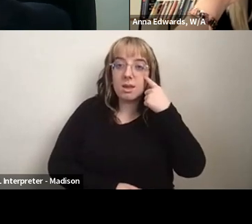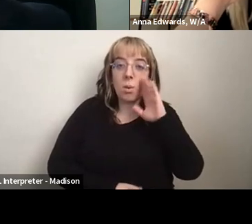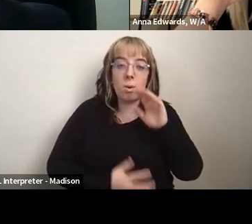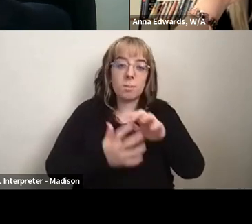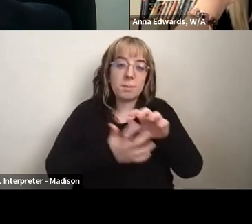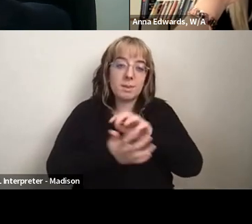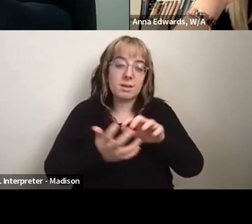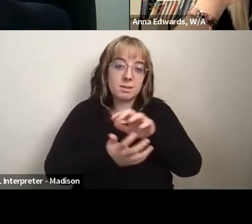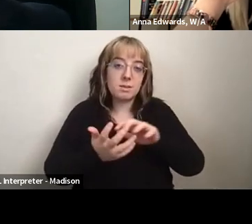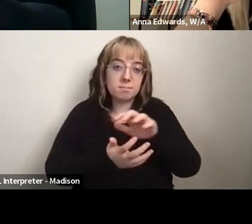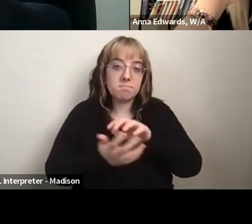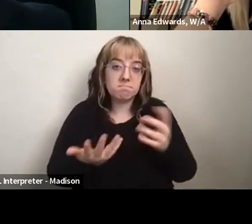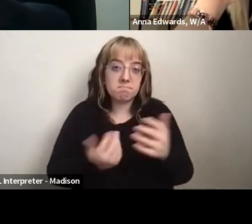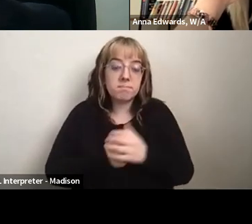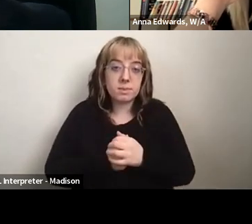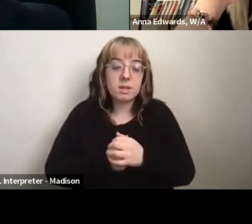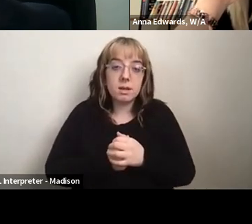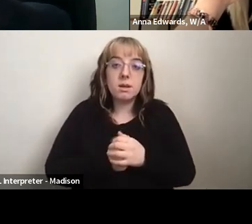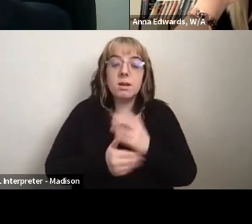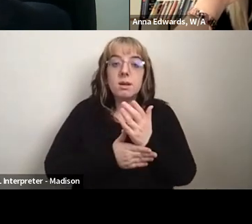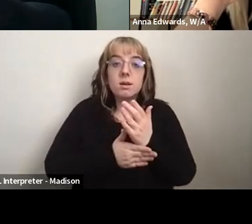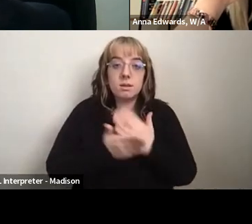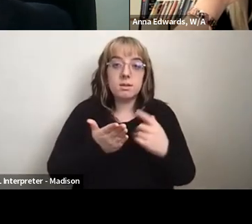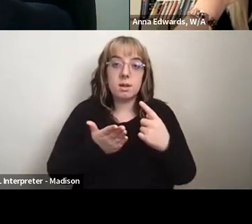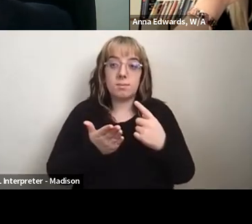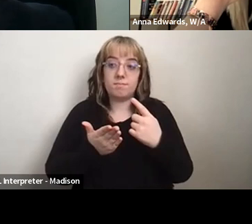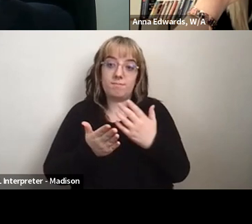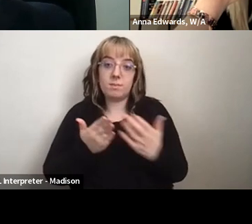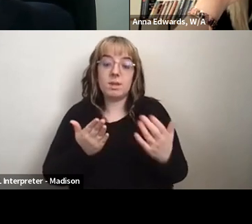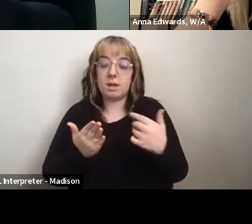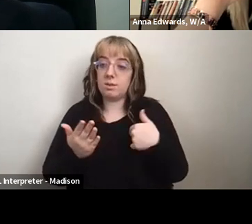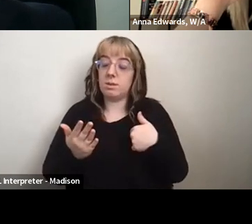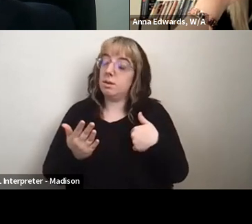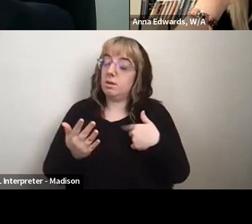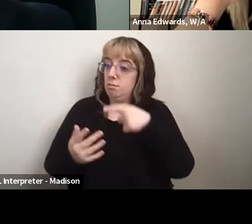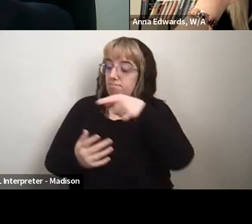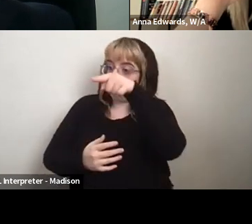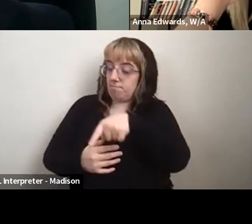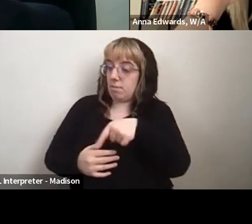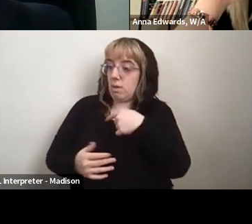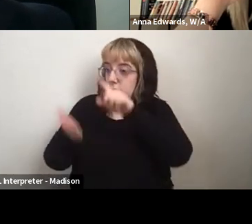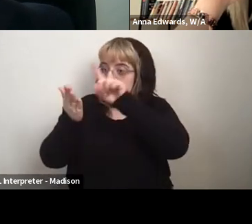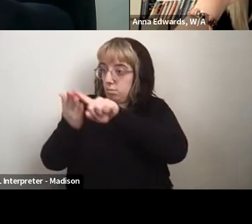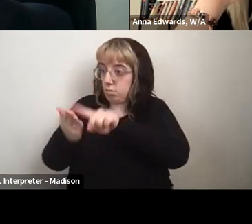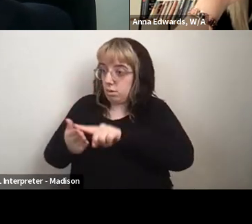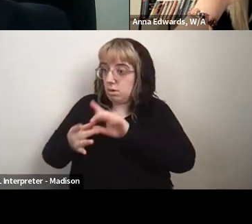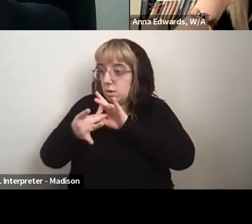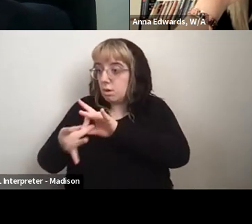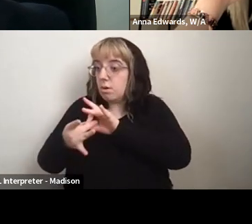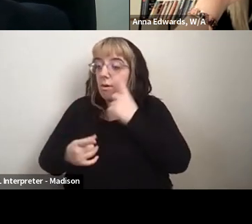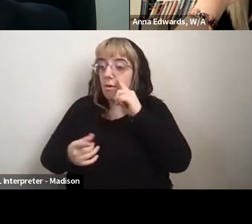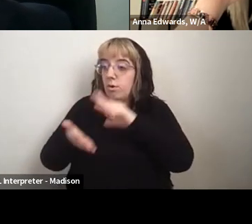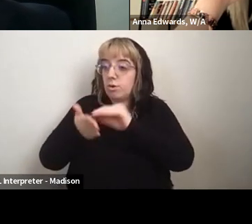Like I think some things, the things that we're really spending a lot of time researching, the connection to student achievement, I think